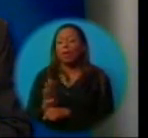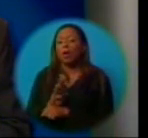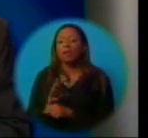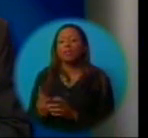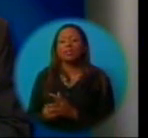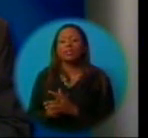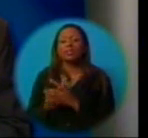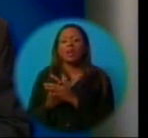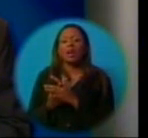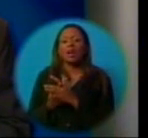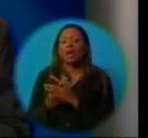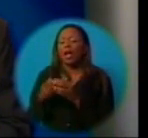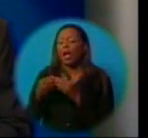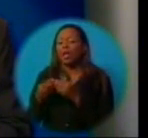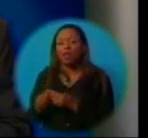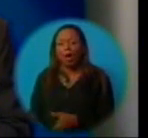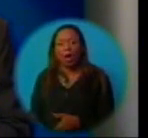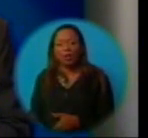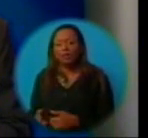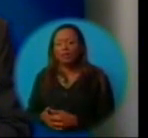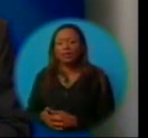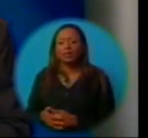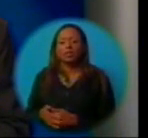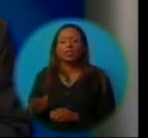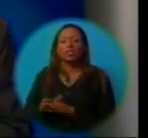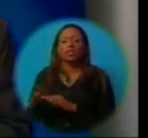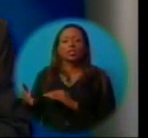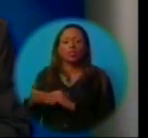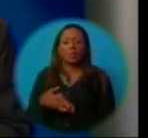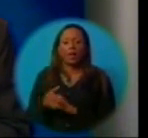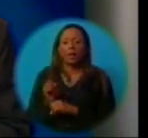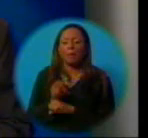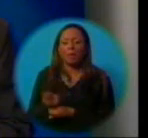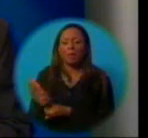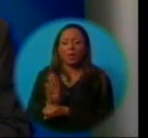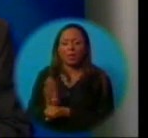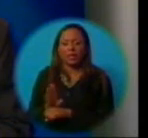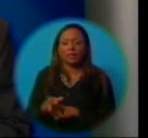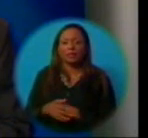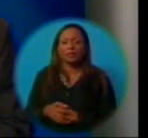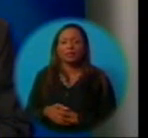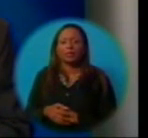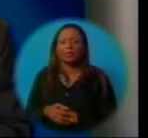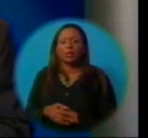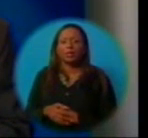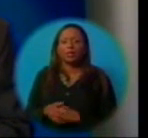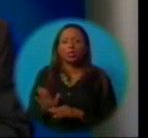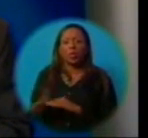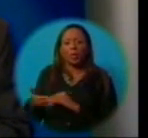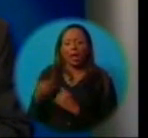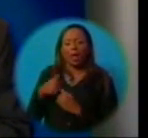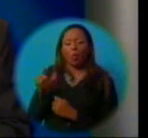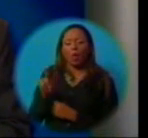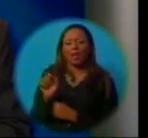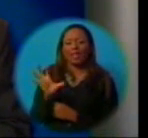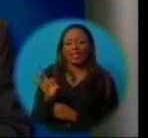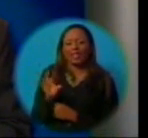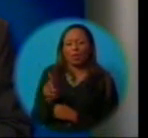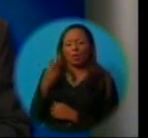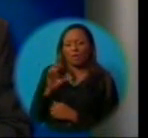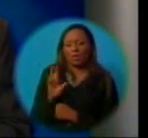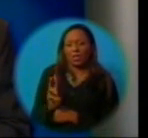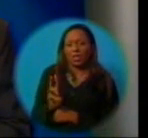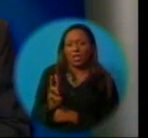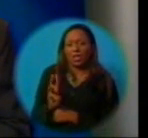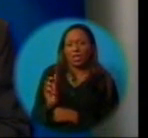Barbadians, whose next game started an hour later against Jamaica. Jamaica batted first and made 191 for 6, Gregory